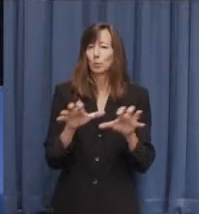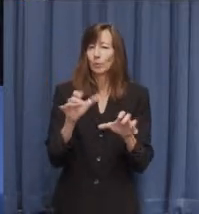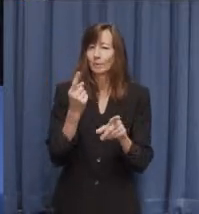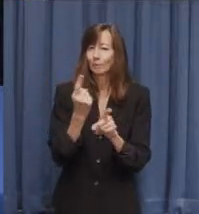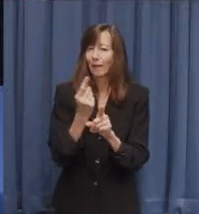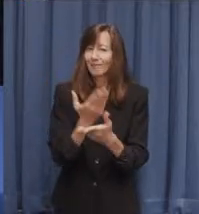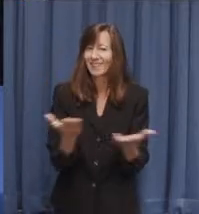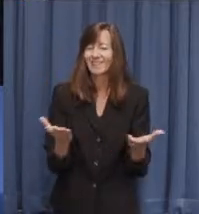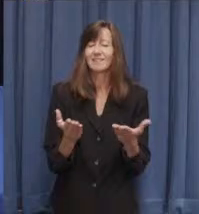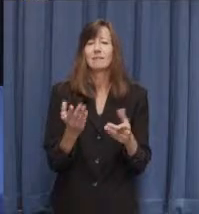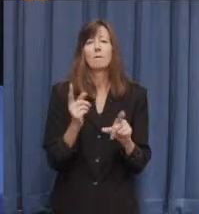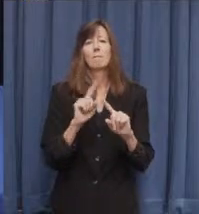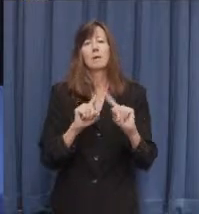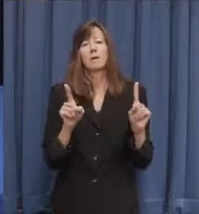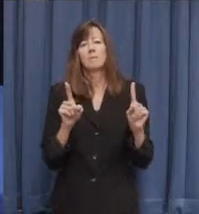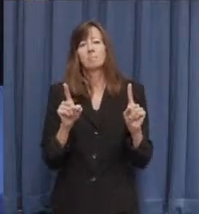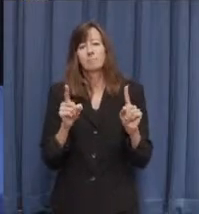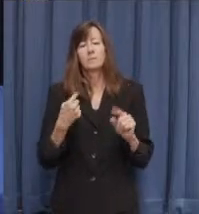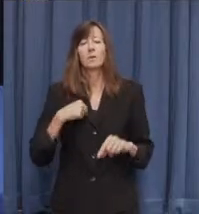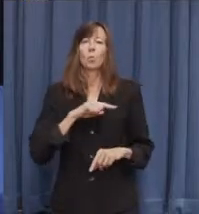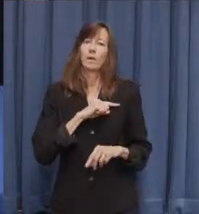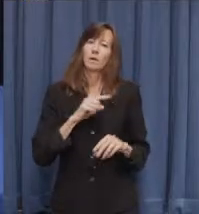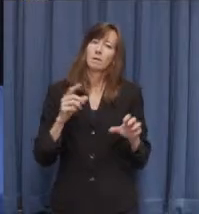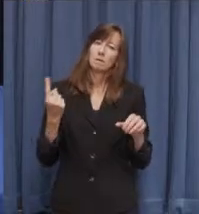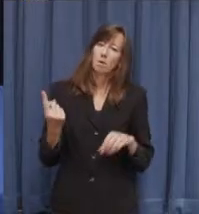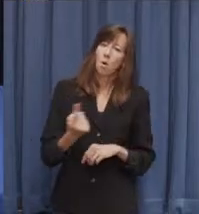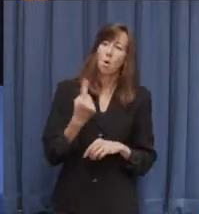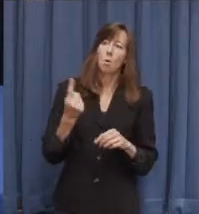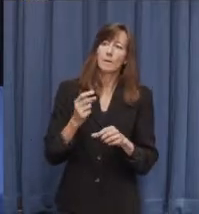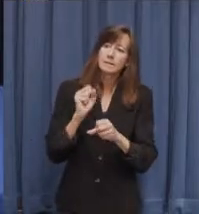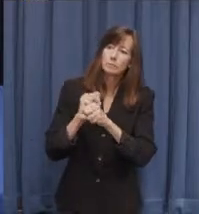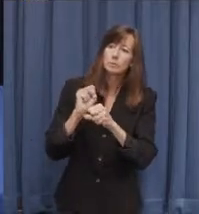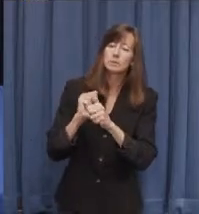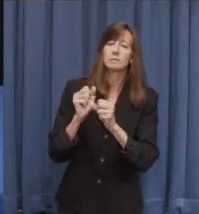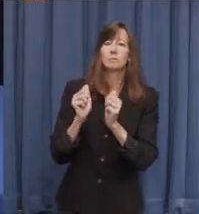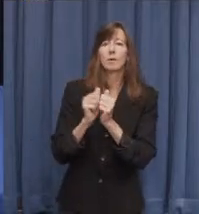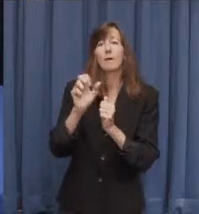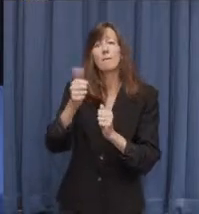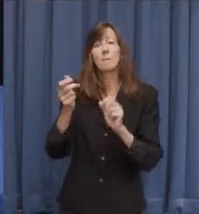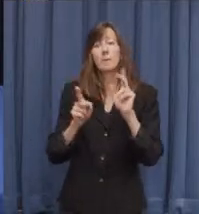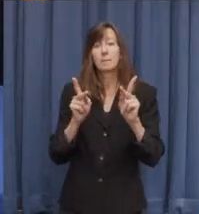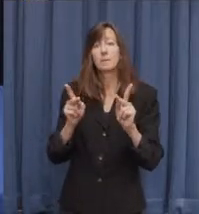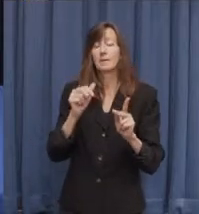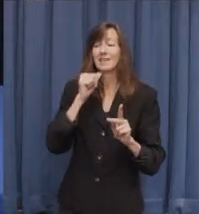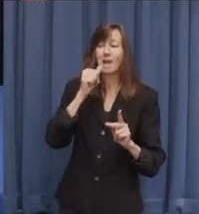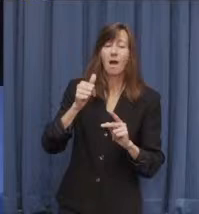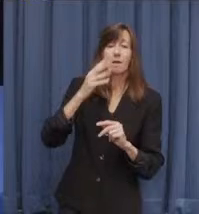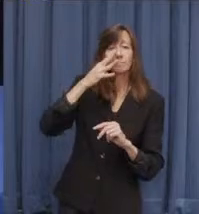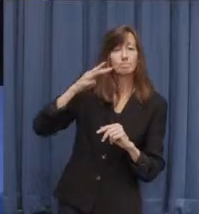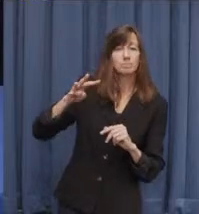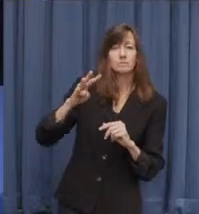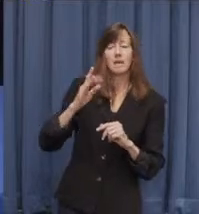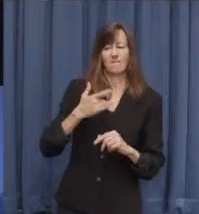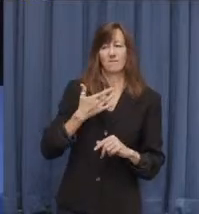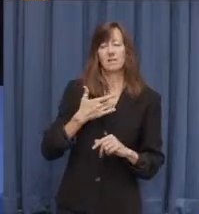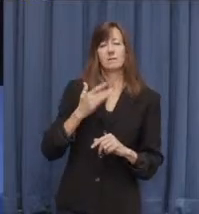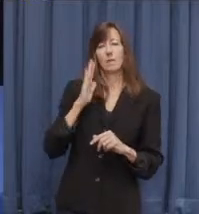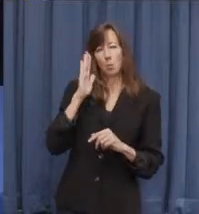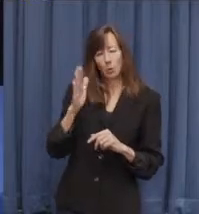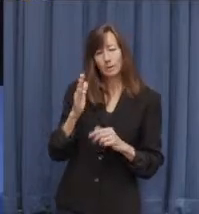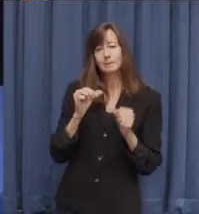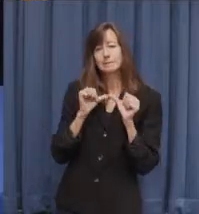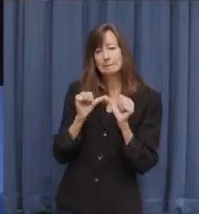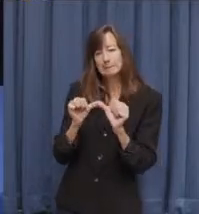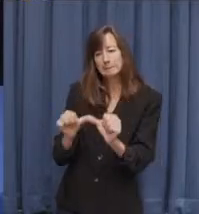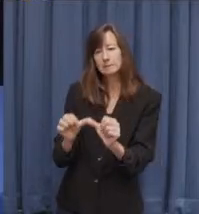on our enforcement on the margins with those that aren't, I'm confident we can get through this. As we do, final